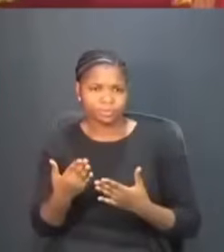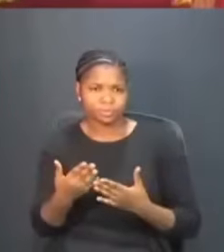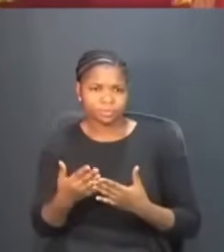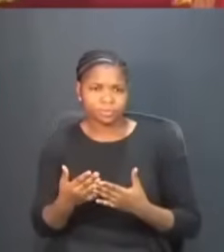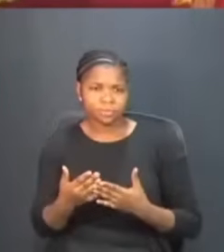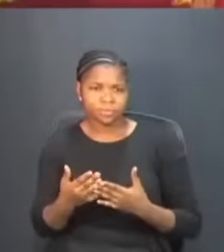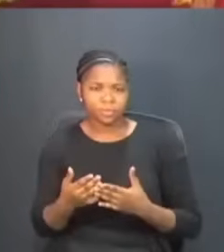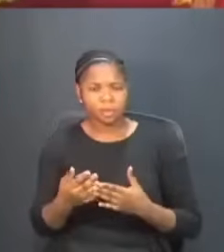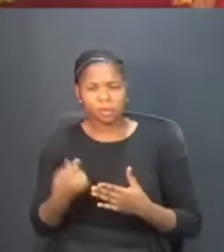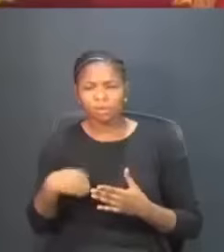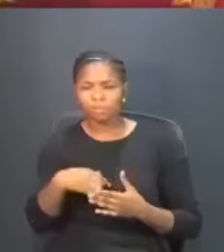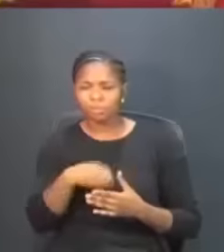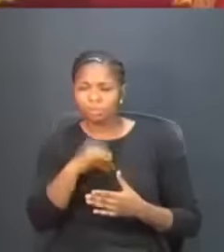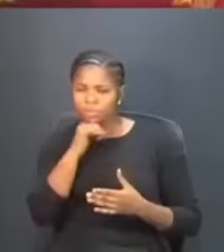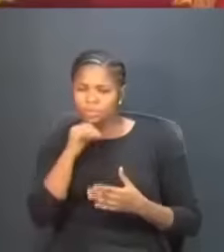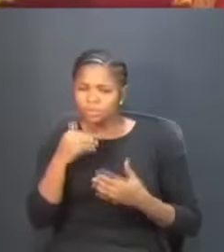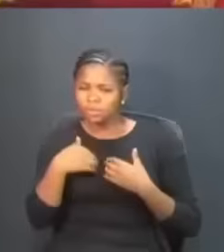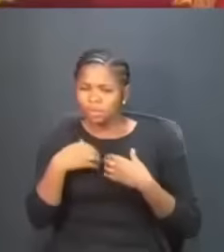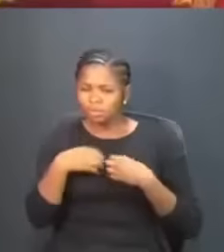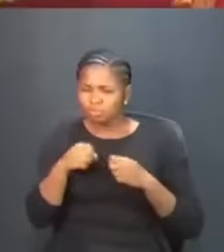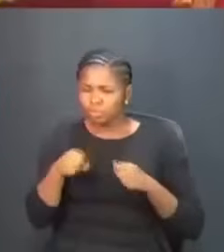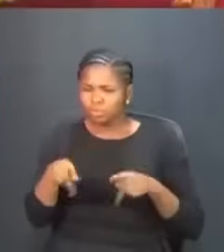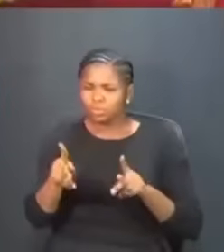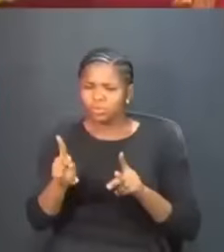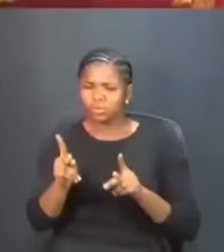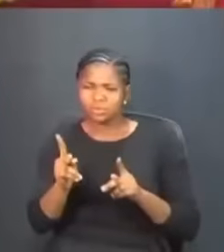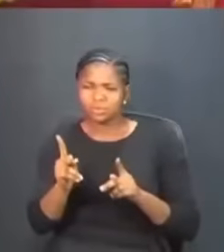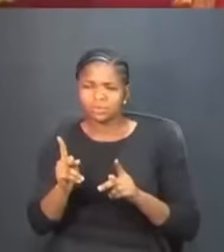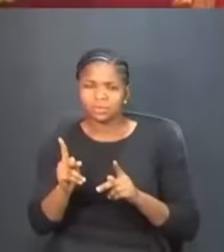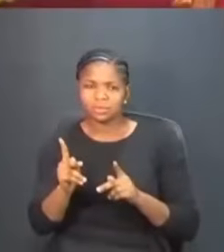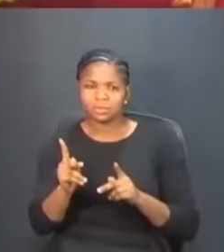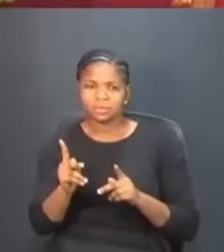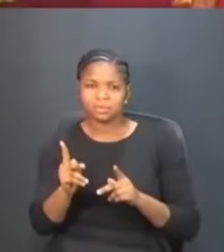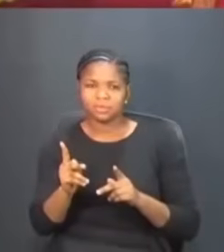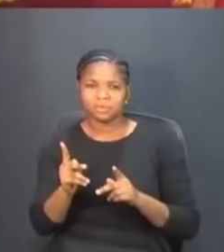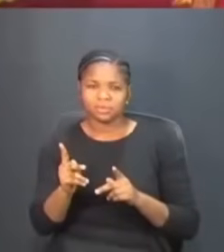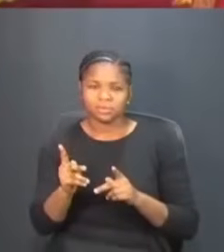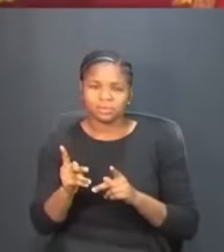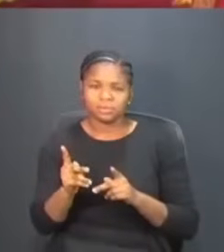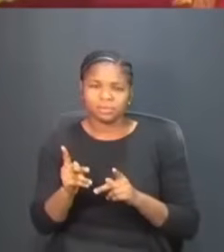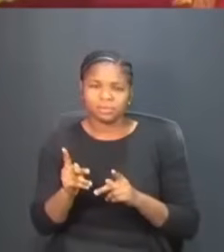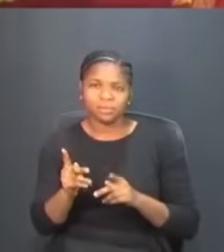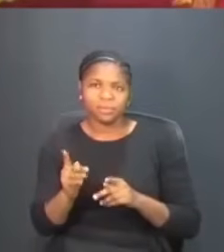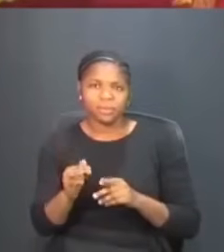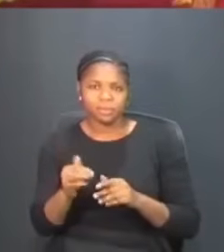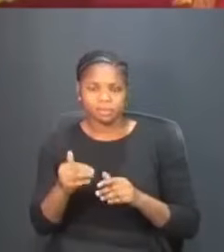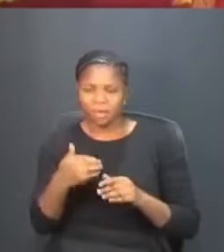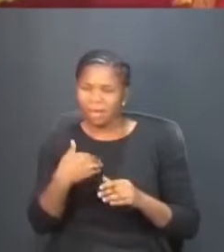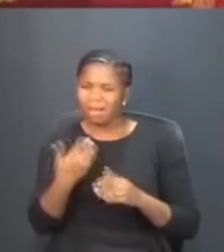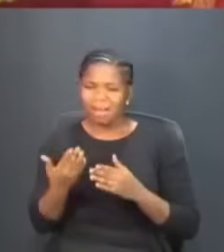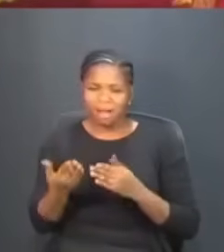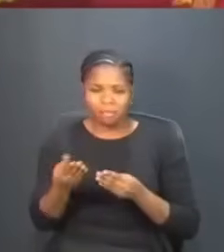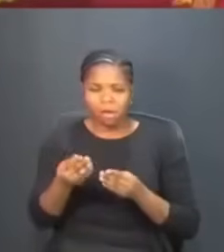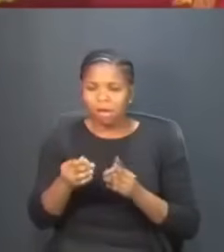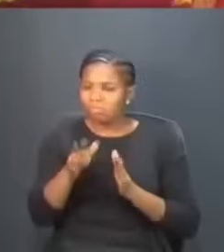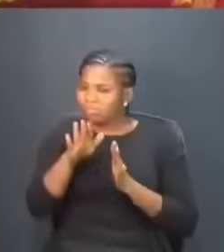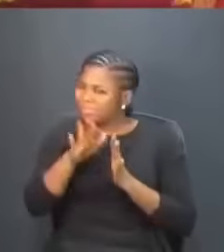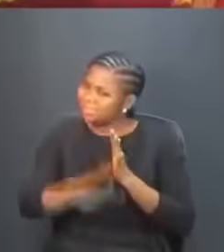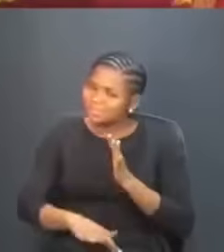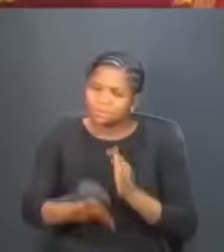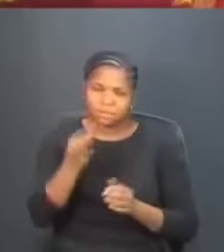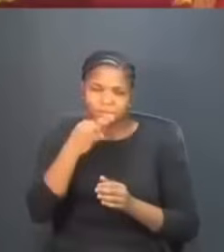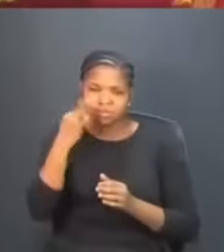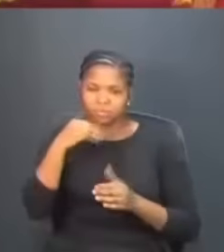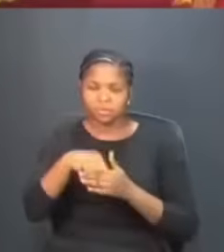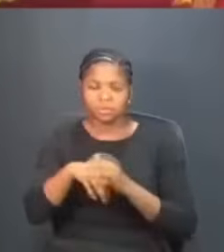any opportunity, any means to have shortage of food in the system. So 1,